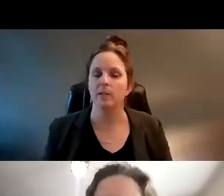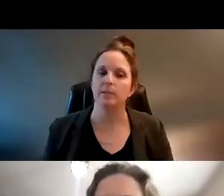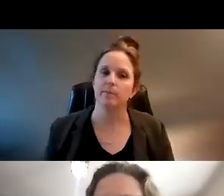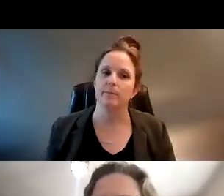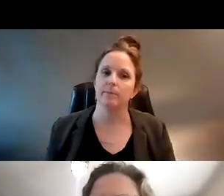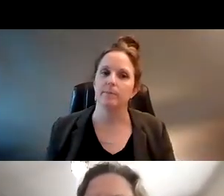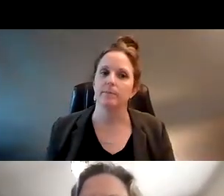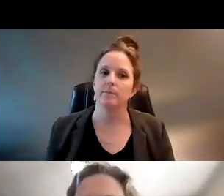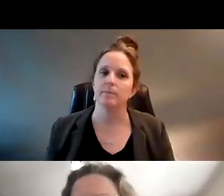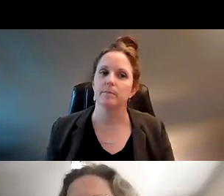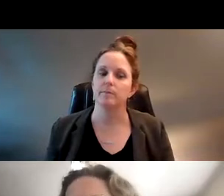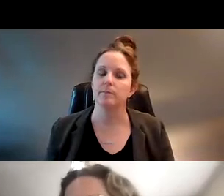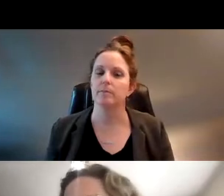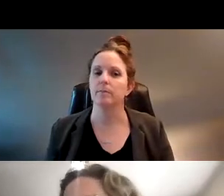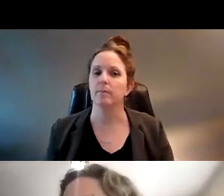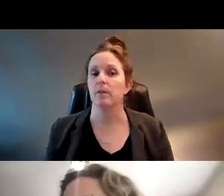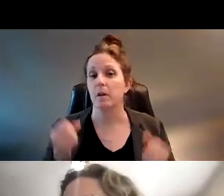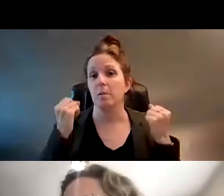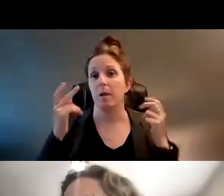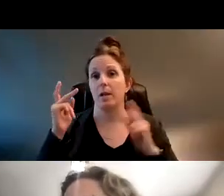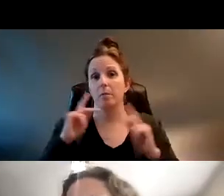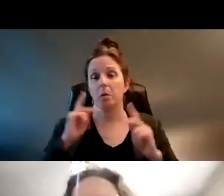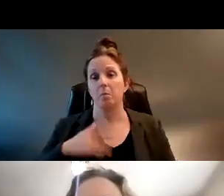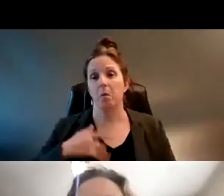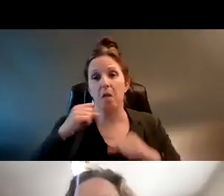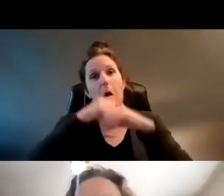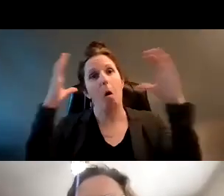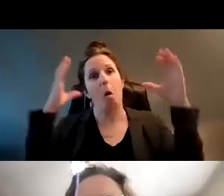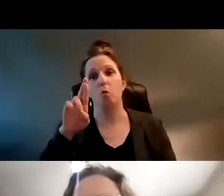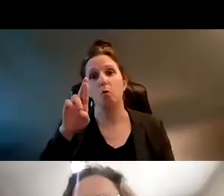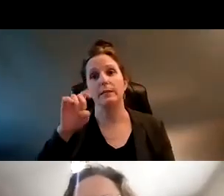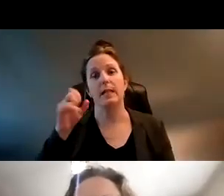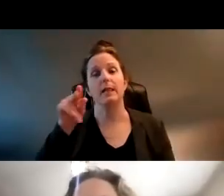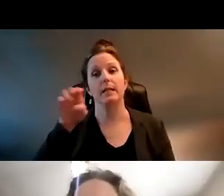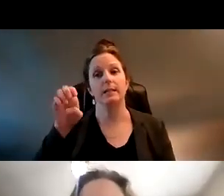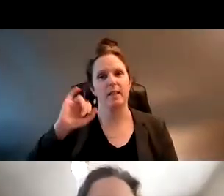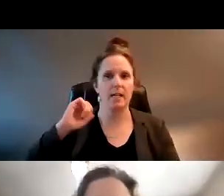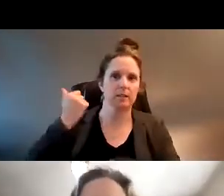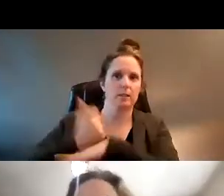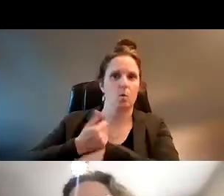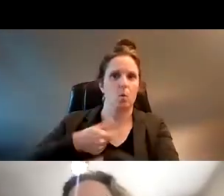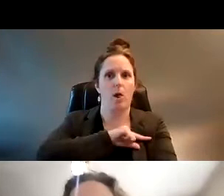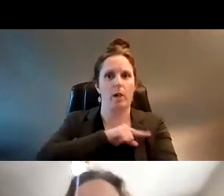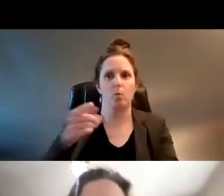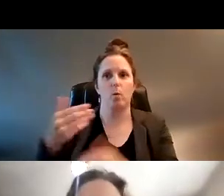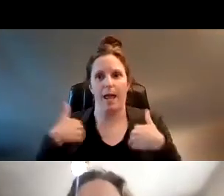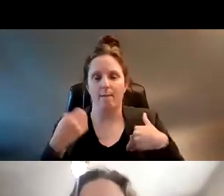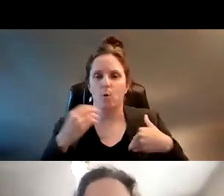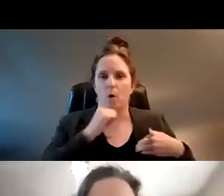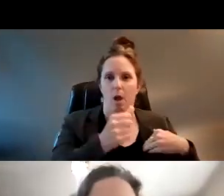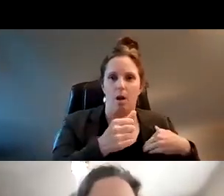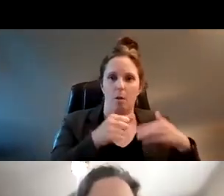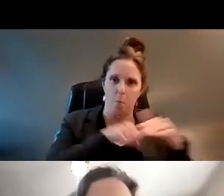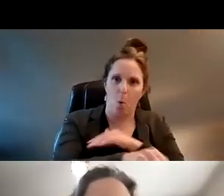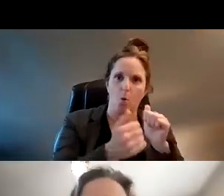I've realized in talking about this, that resilience is like a fixed quality. Either you're resilient or you're not. You're born with resilience